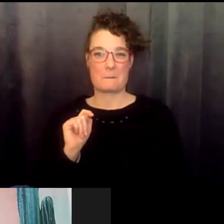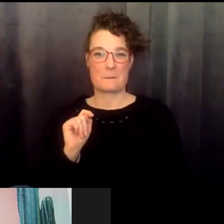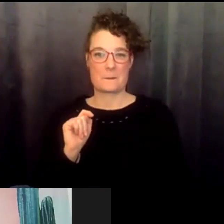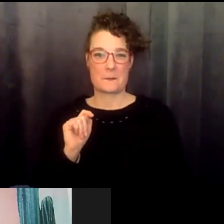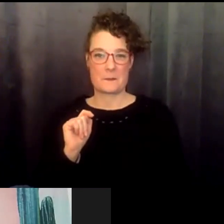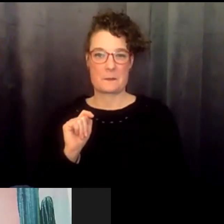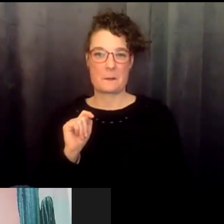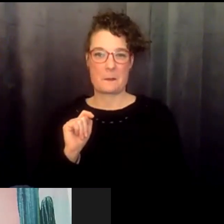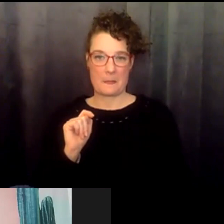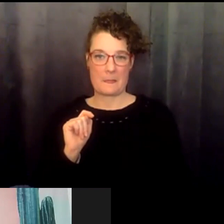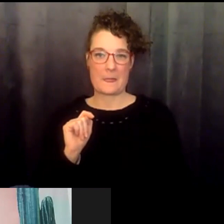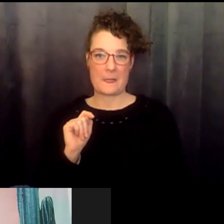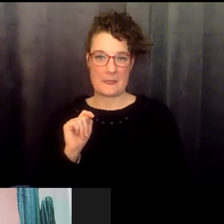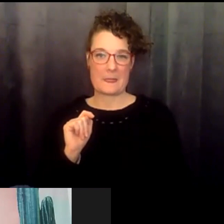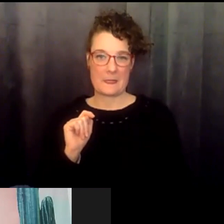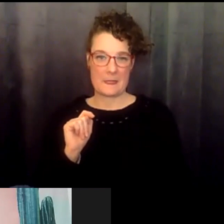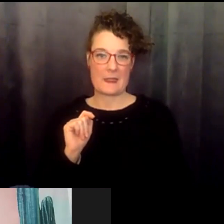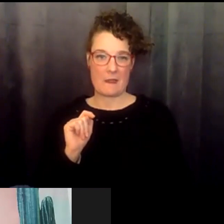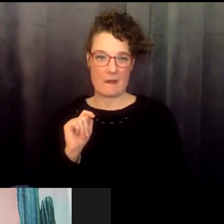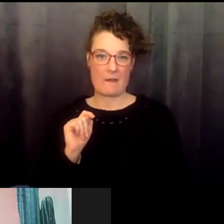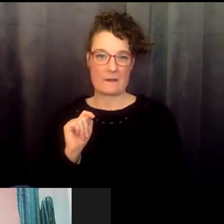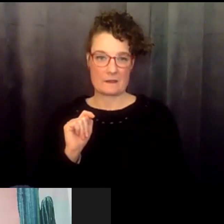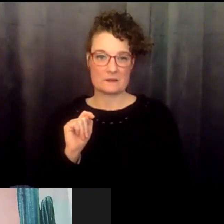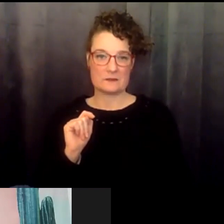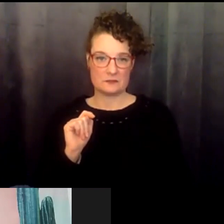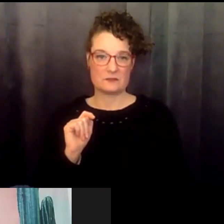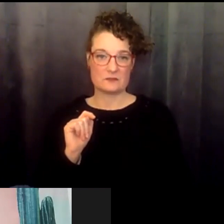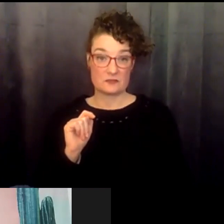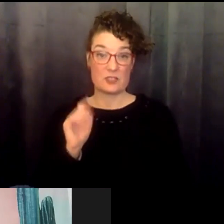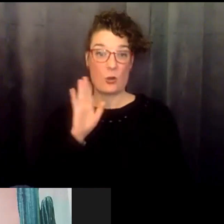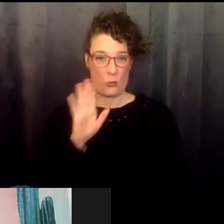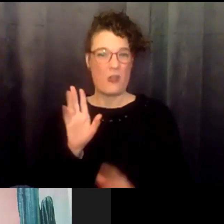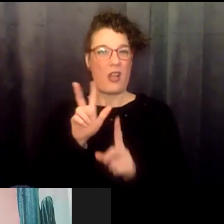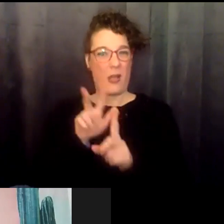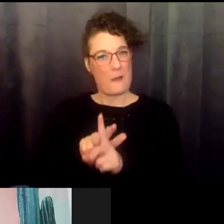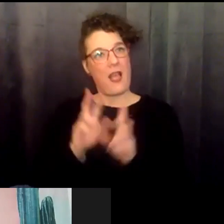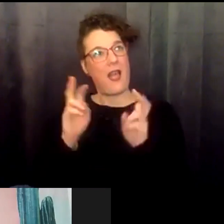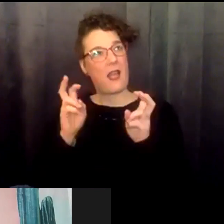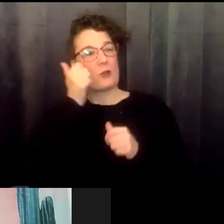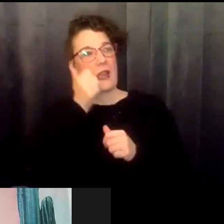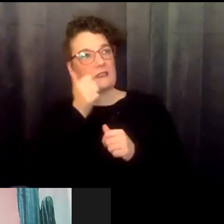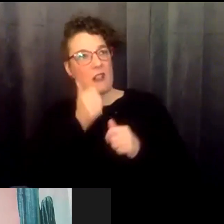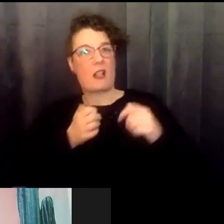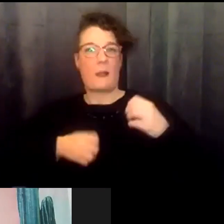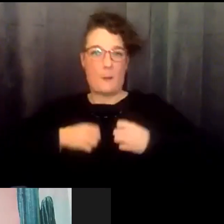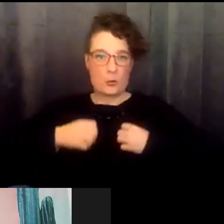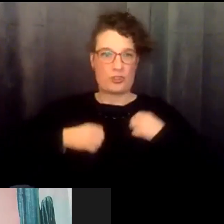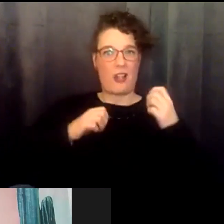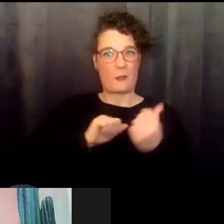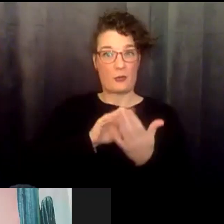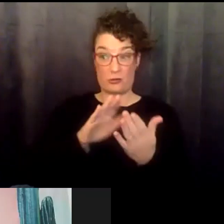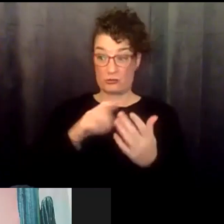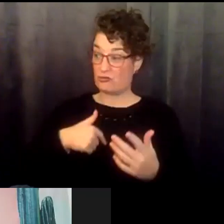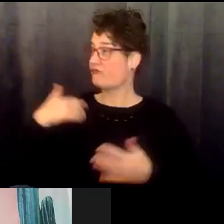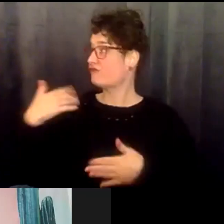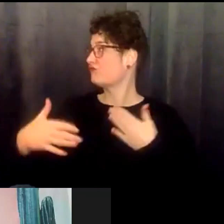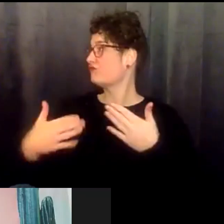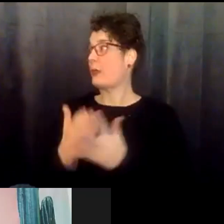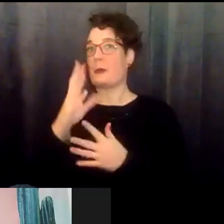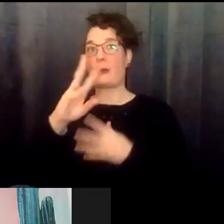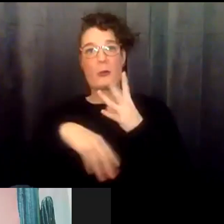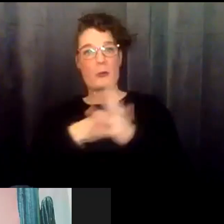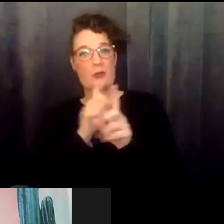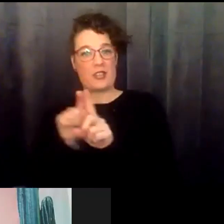going to be taking things about kind of like a practical emotional approach to how do I go about in the world as a queer person or just